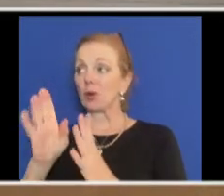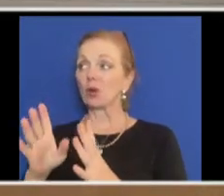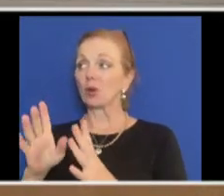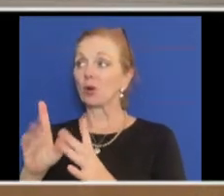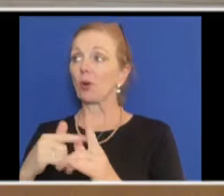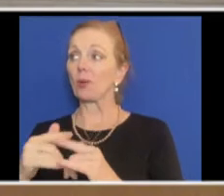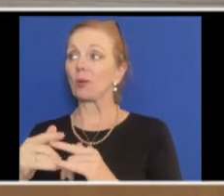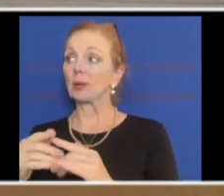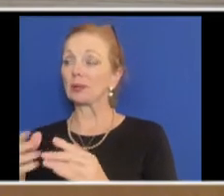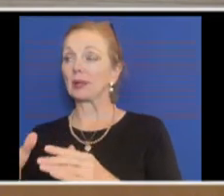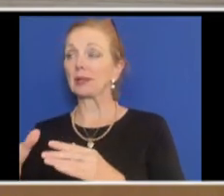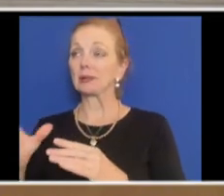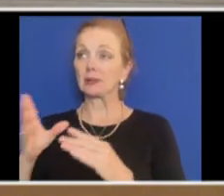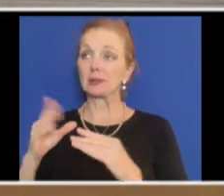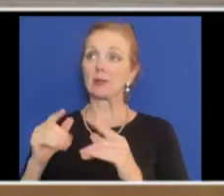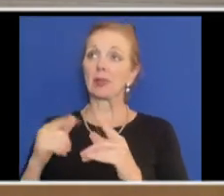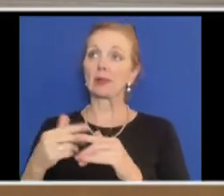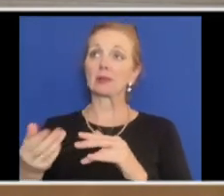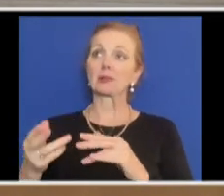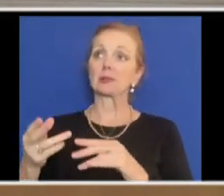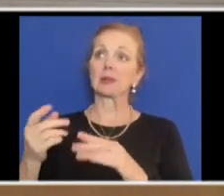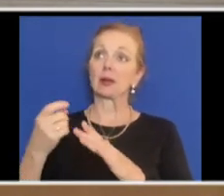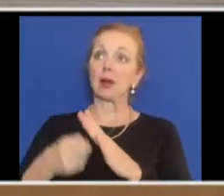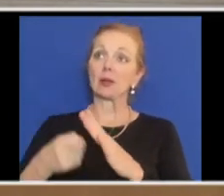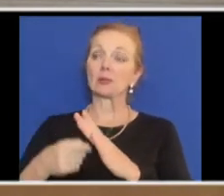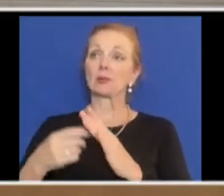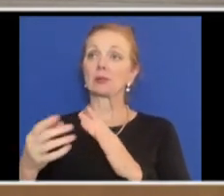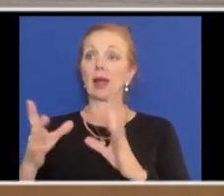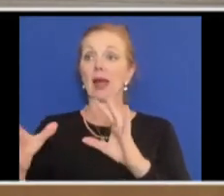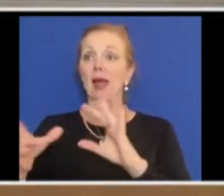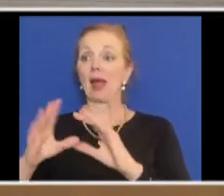expense of extending the lines to connect to the city system